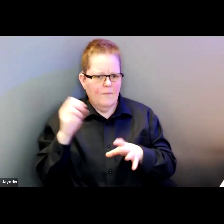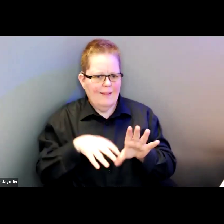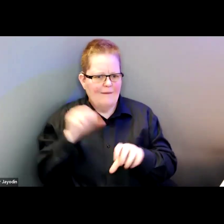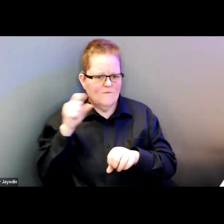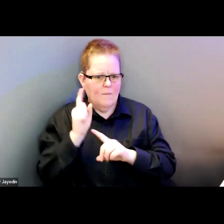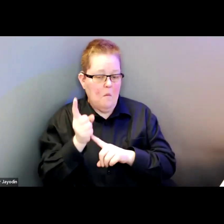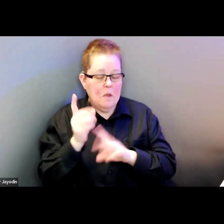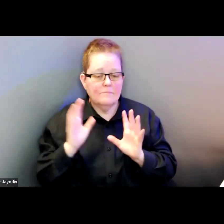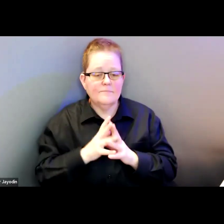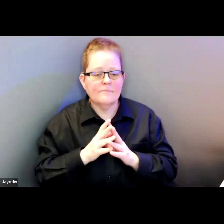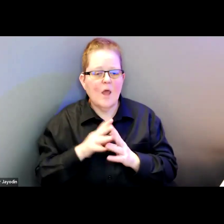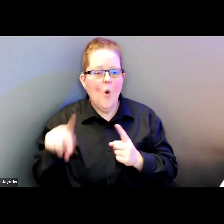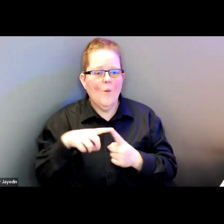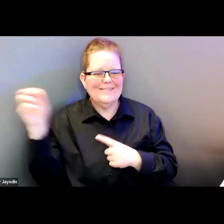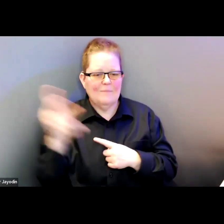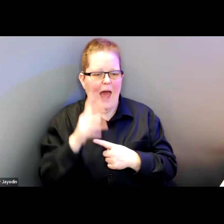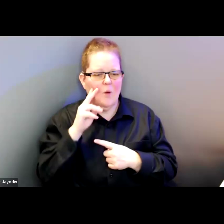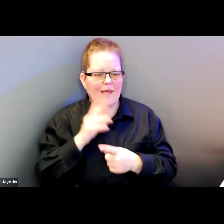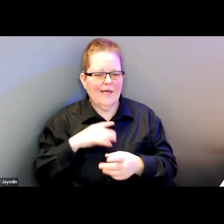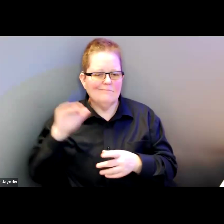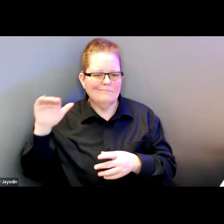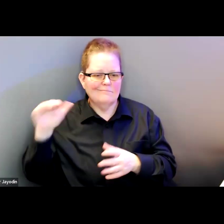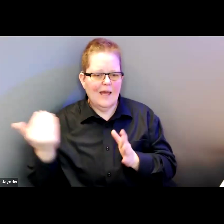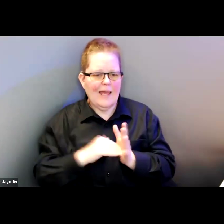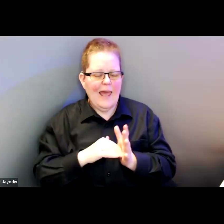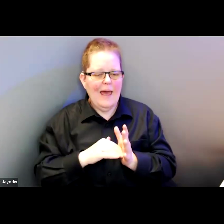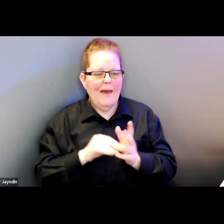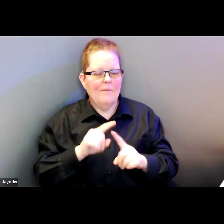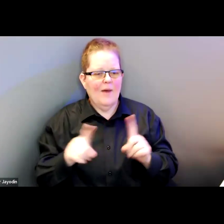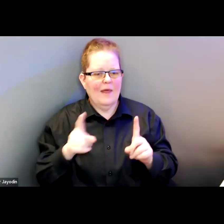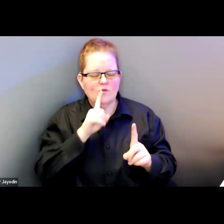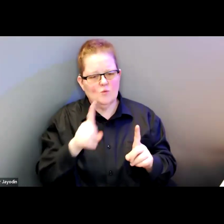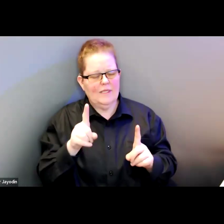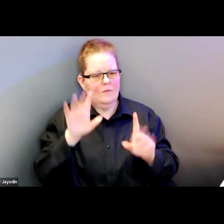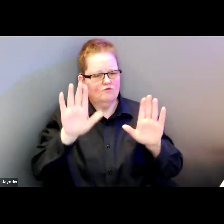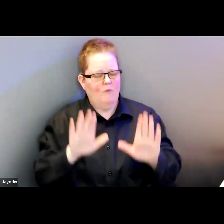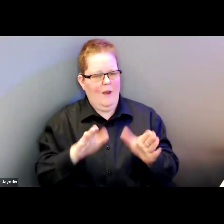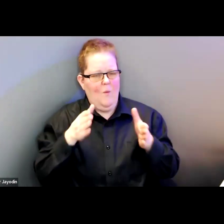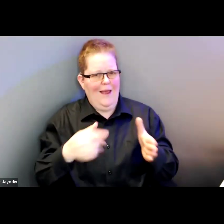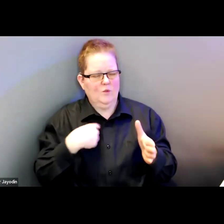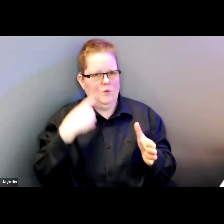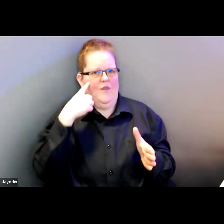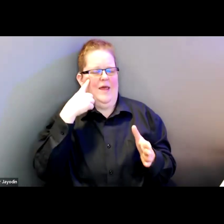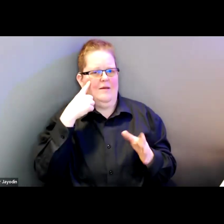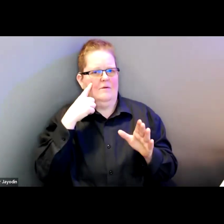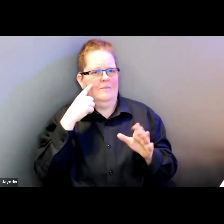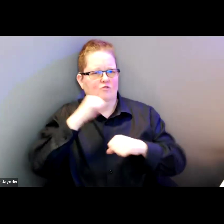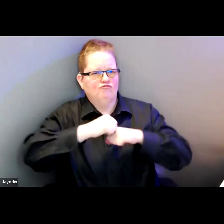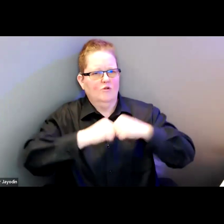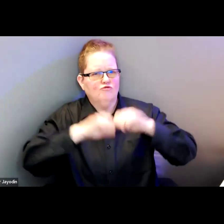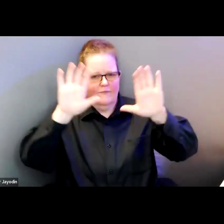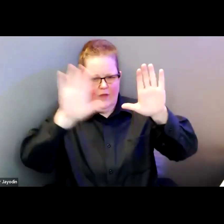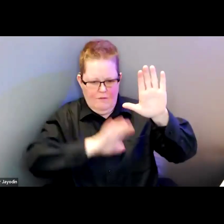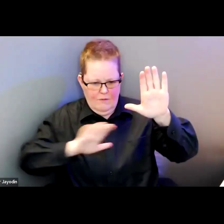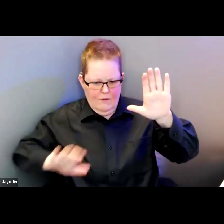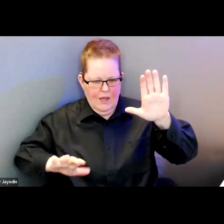So when she's back, we'll come back to her. But I thought that was a particularly useful way of thinking about these things. I just want to open up to the group. I know this was